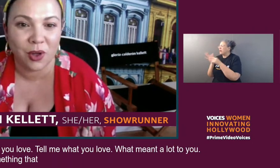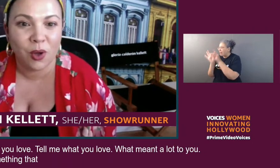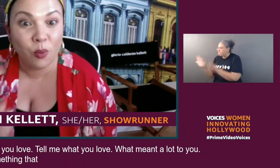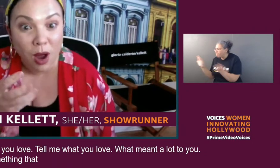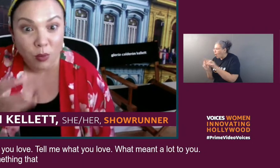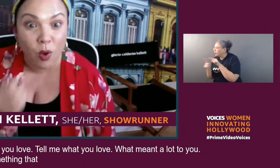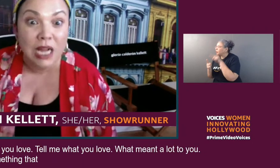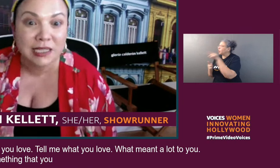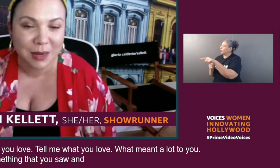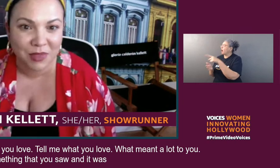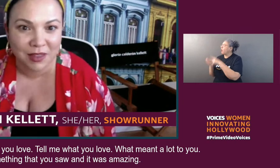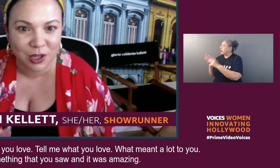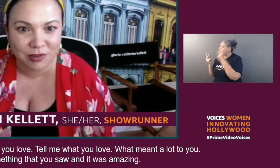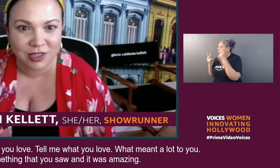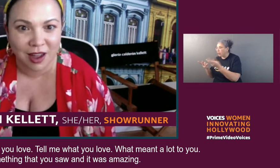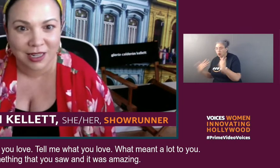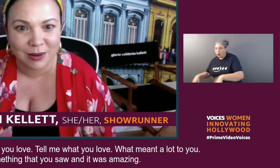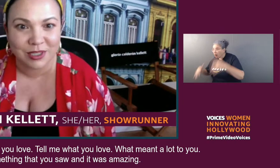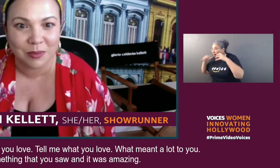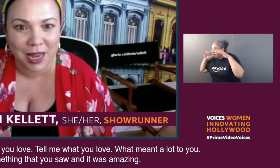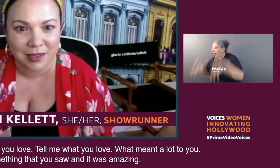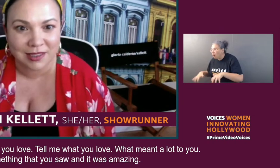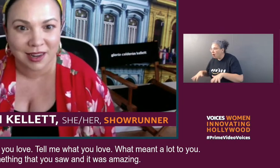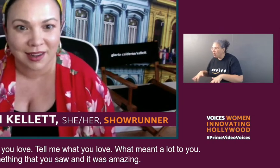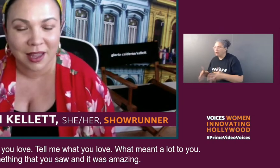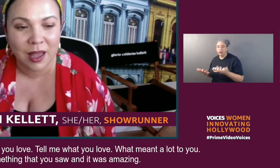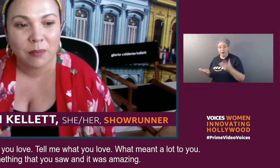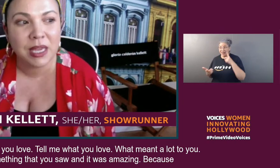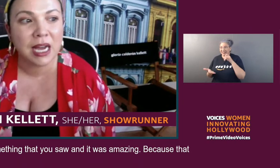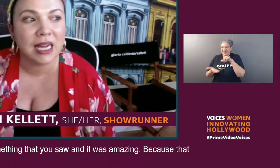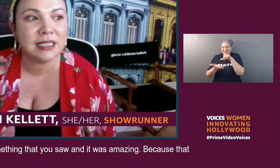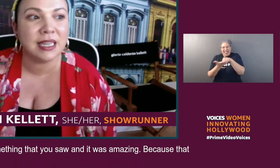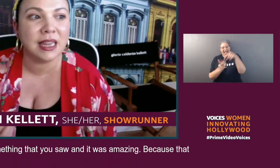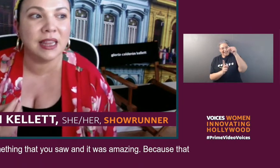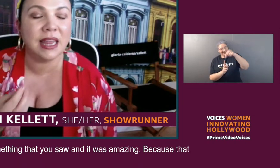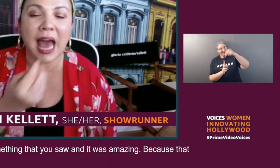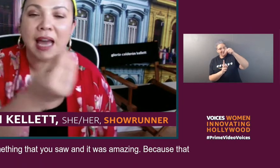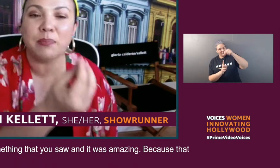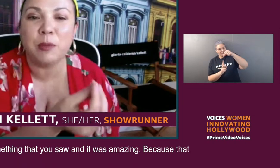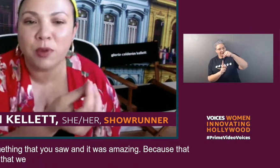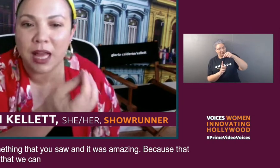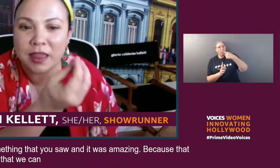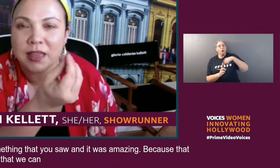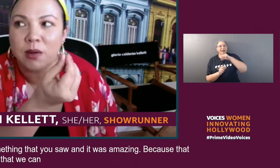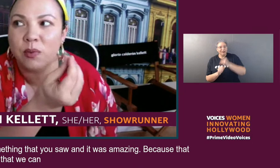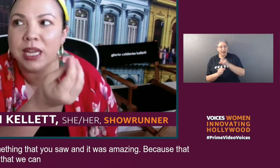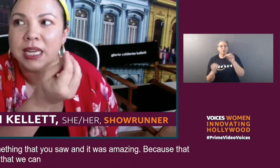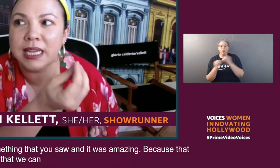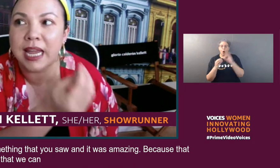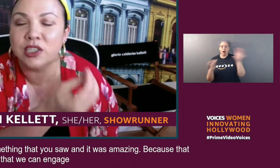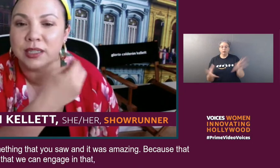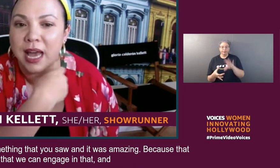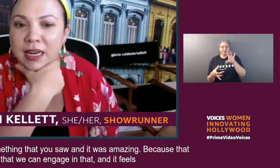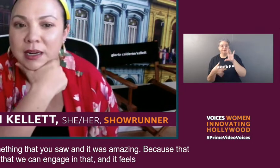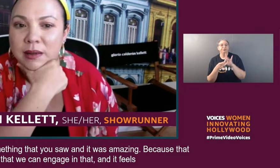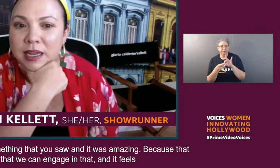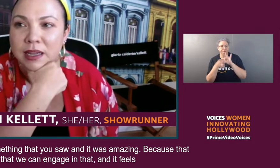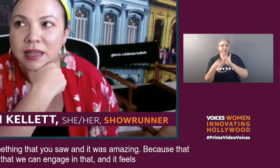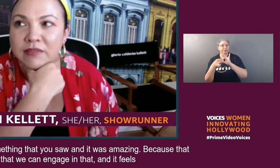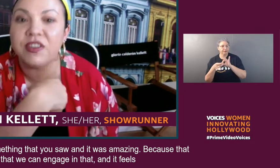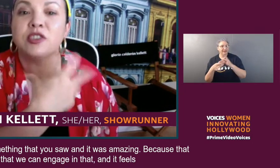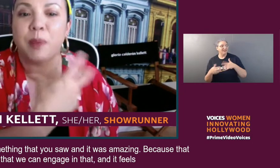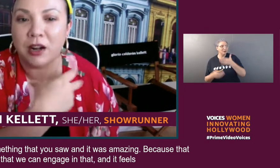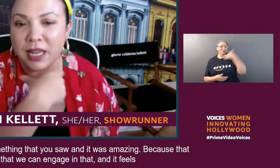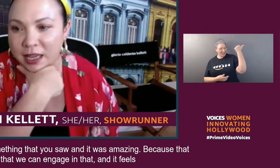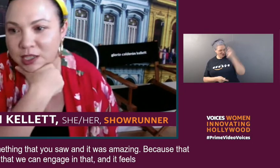you? What was something that you saw it and it was amazing? Because that people, I think that we can engage in that